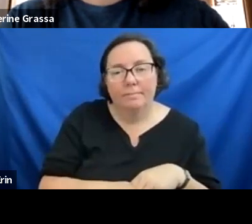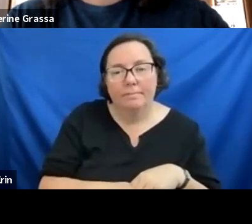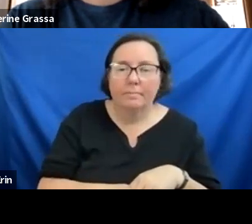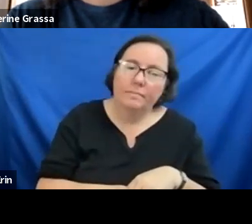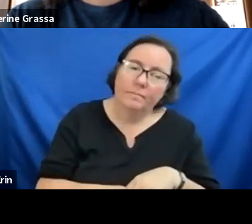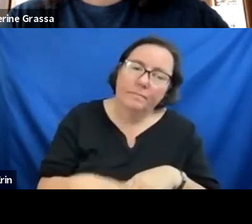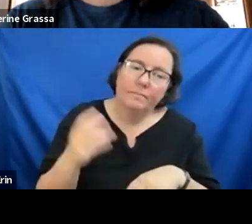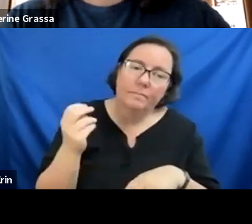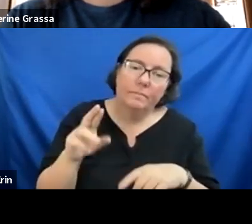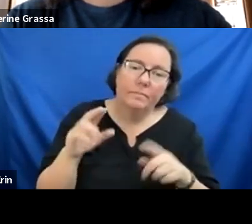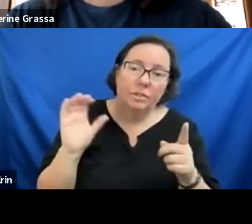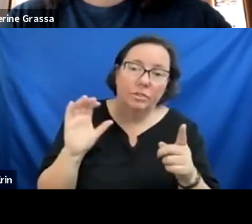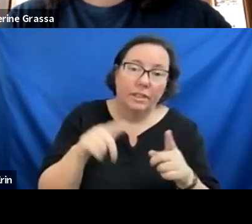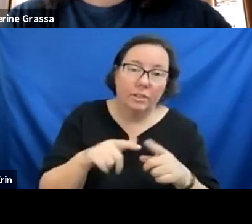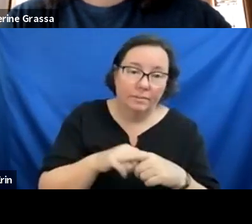Mr. Krager?